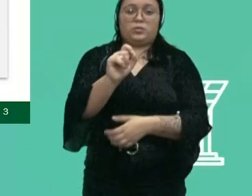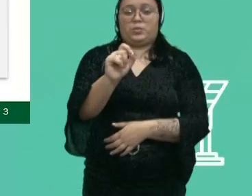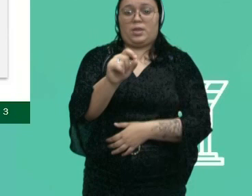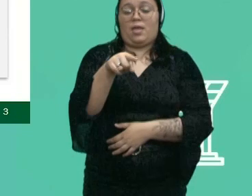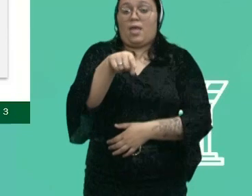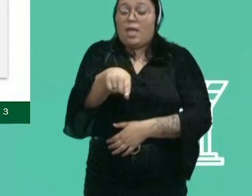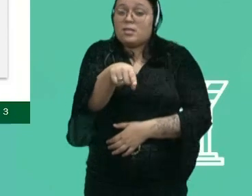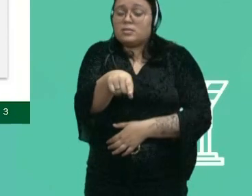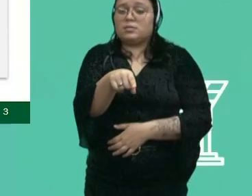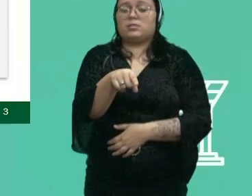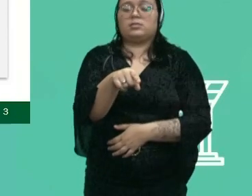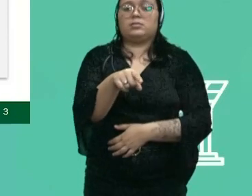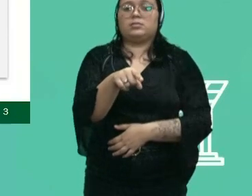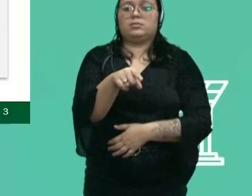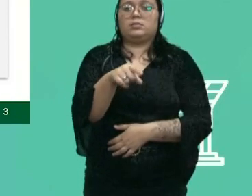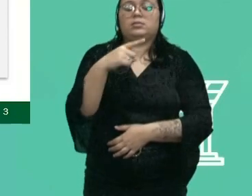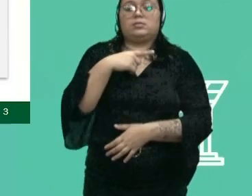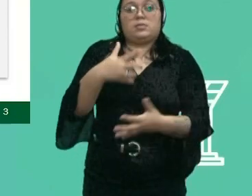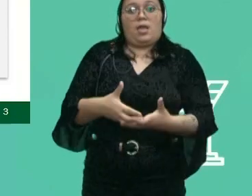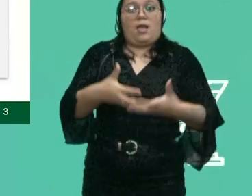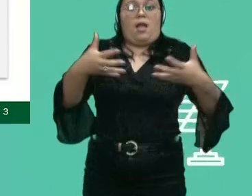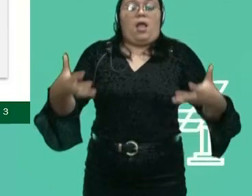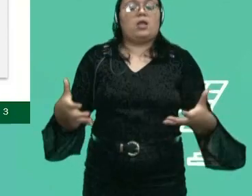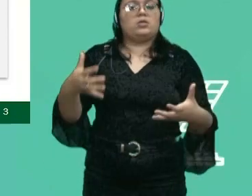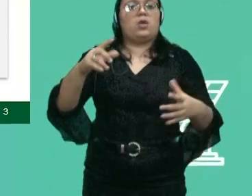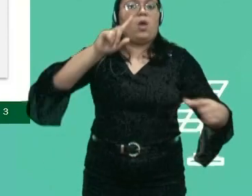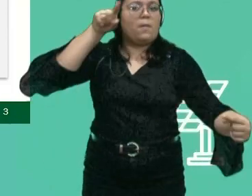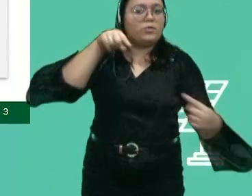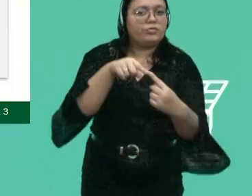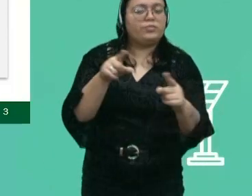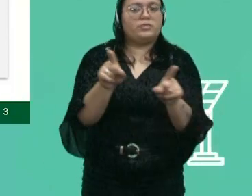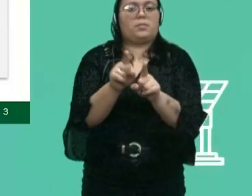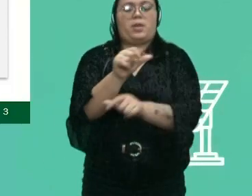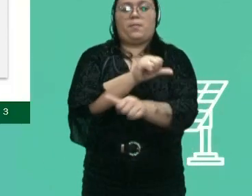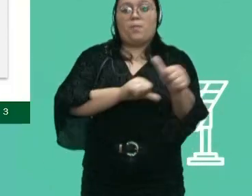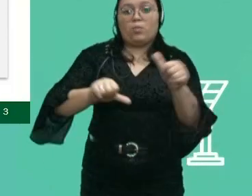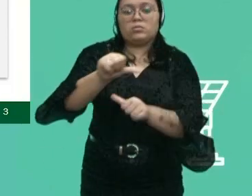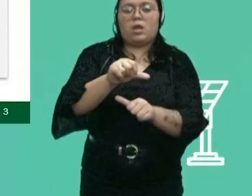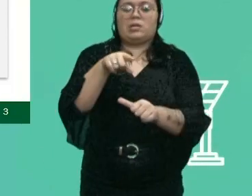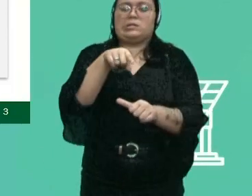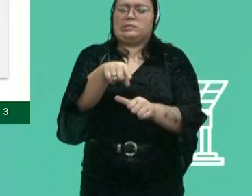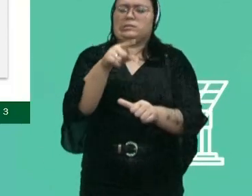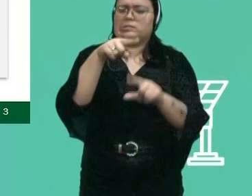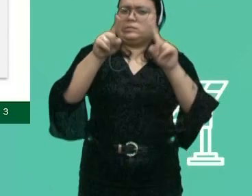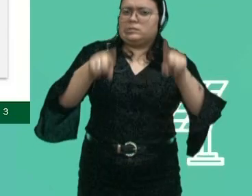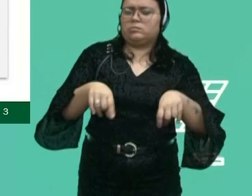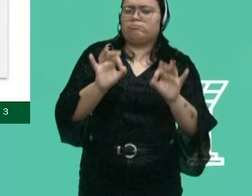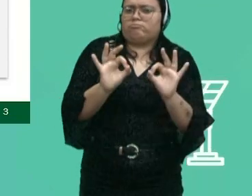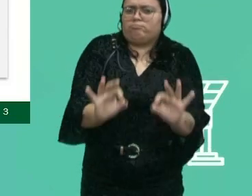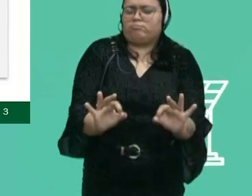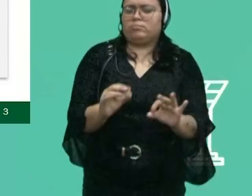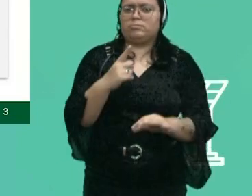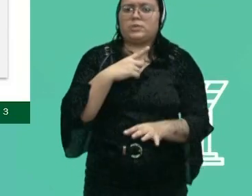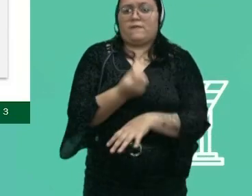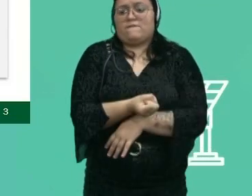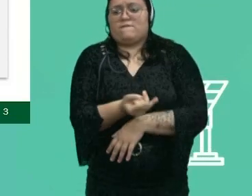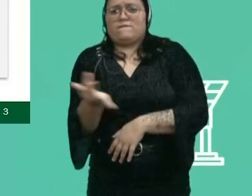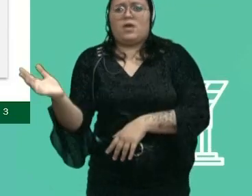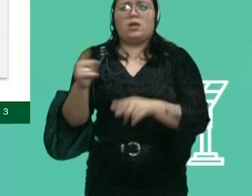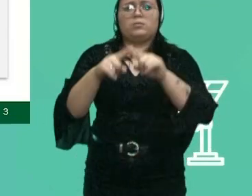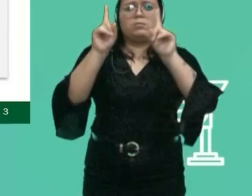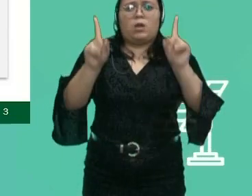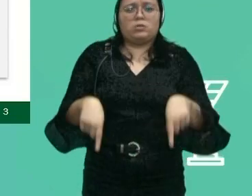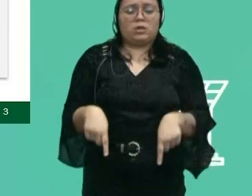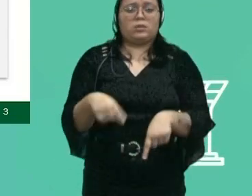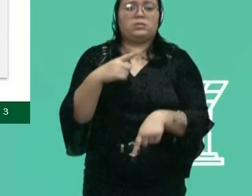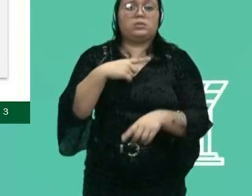and optionality. And we have a DOE-wide program plan. We have hundreds of projects, all that available online. But